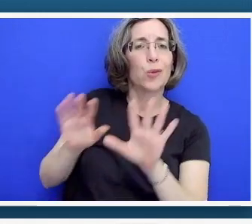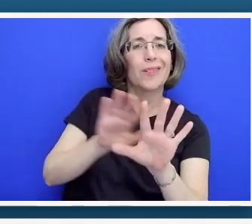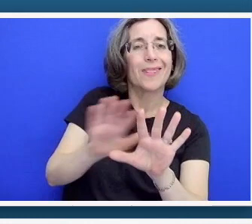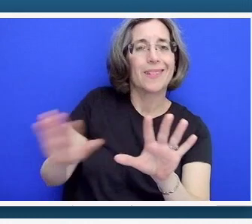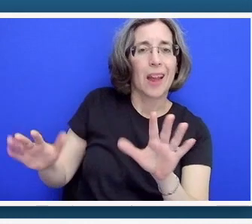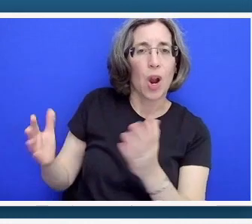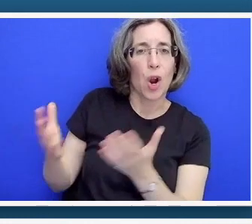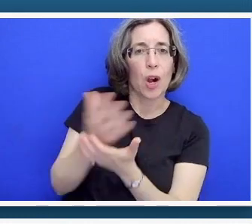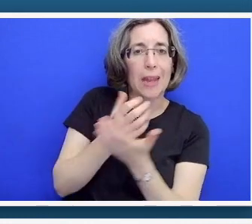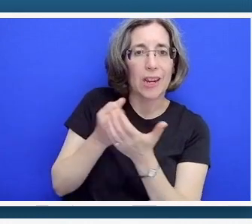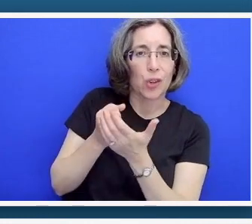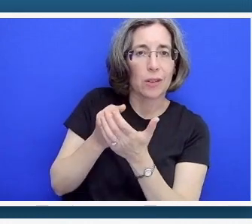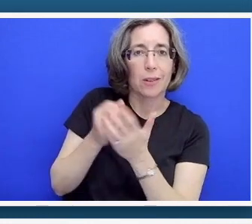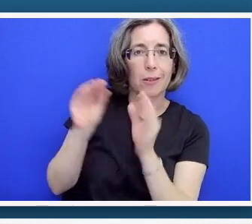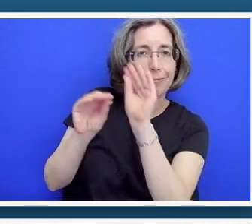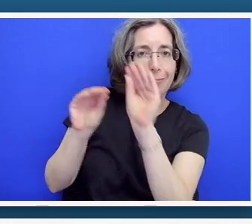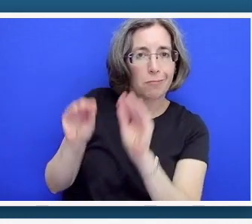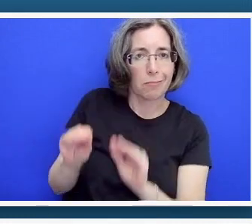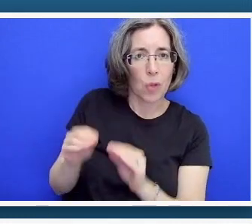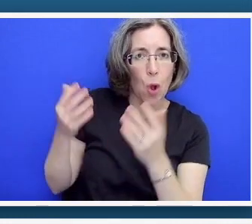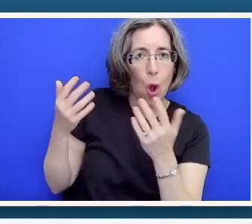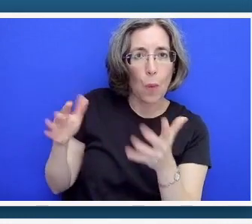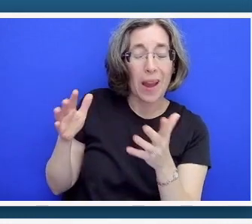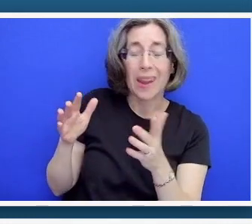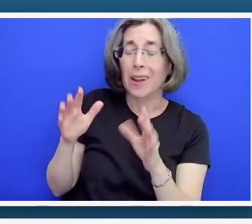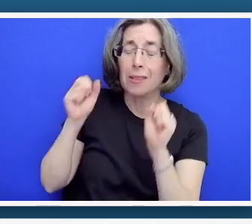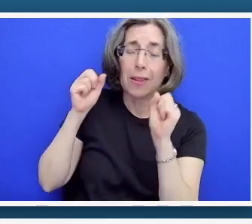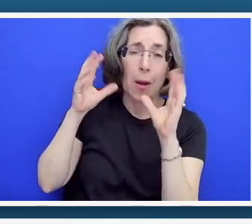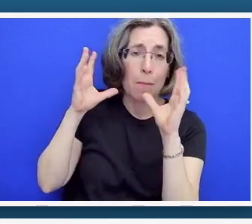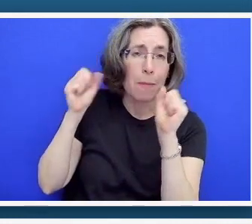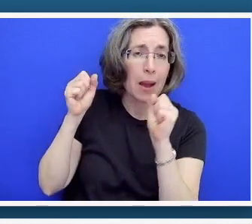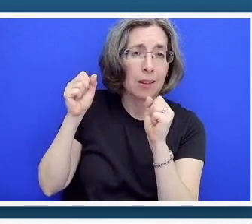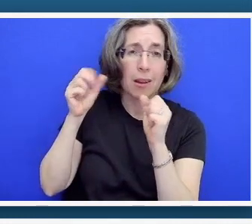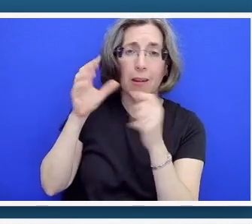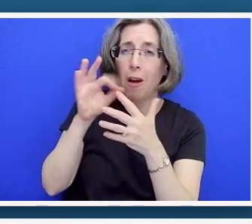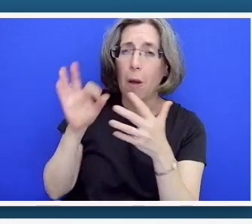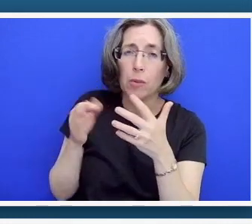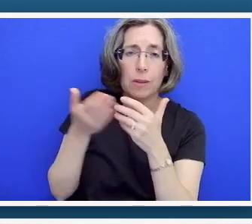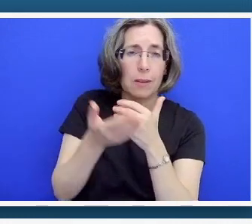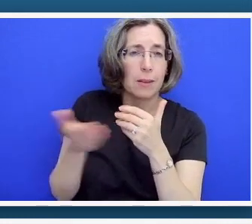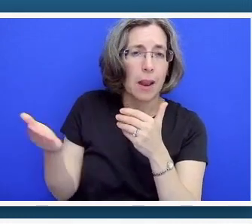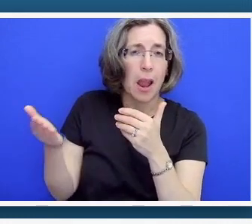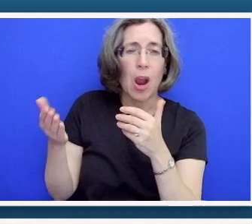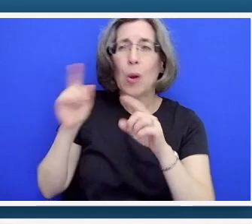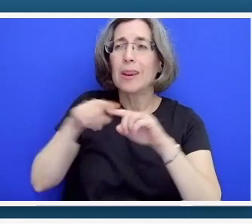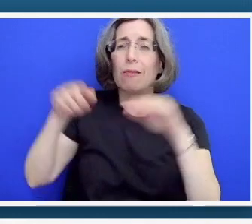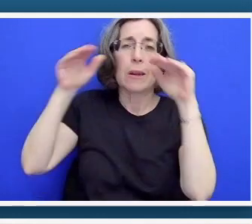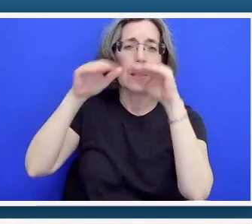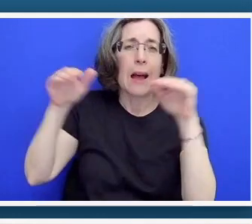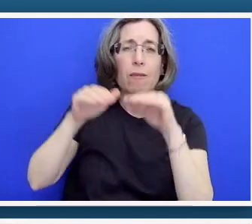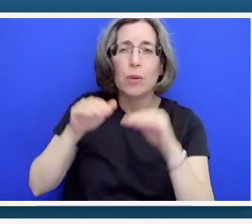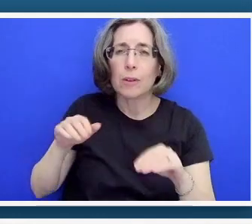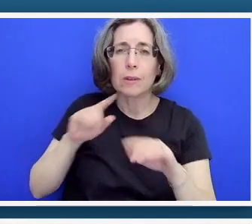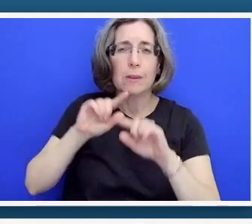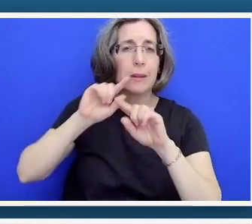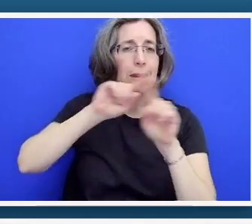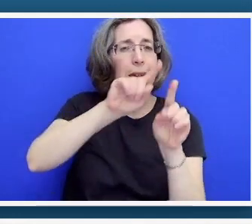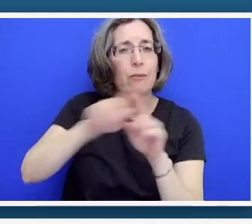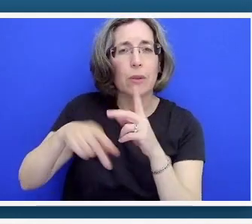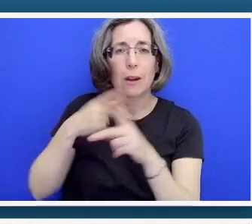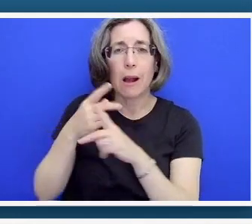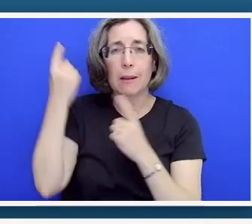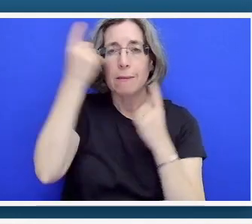Lab. There's all kinds of thinking on all different levels, and don't be afraid to look outside of